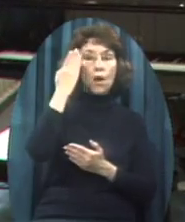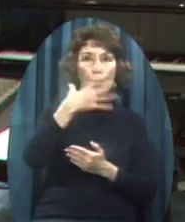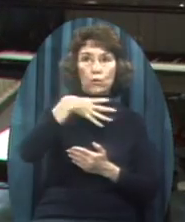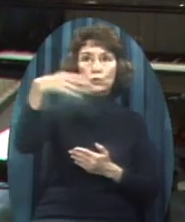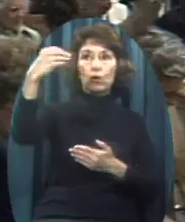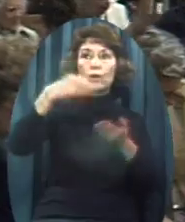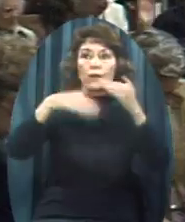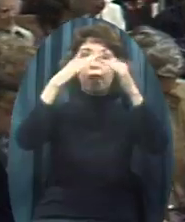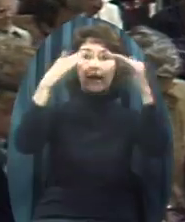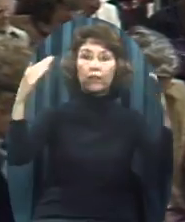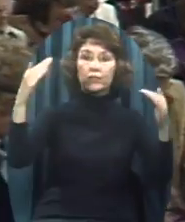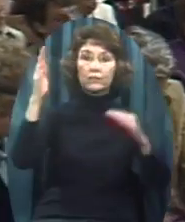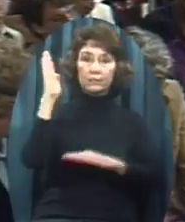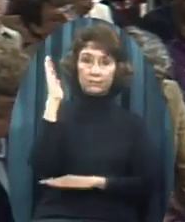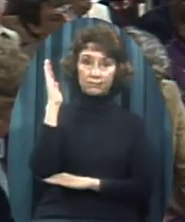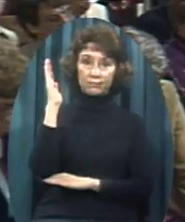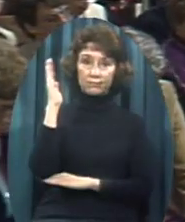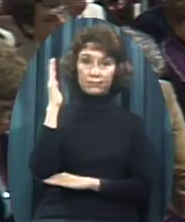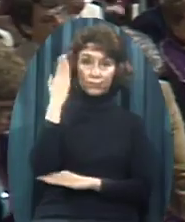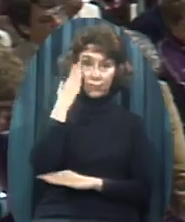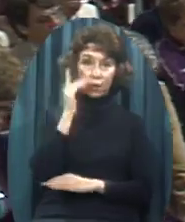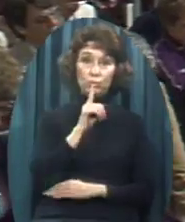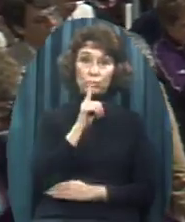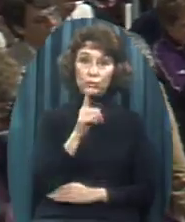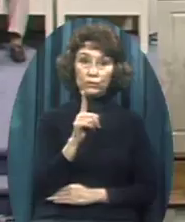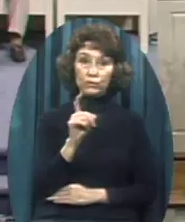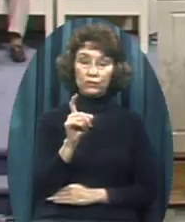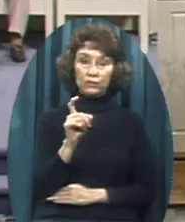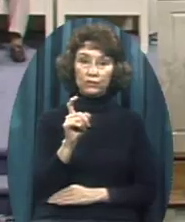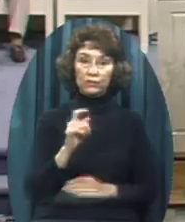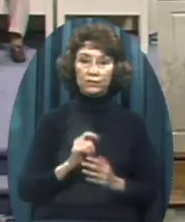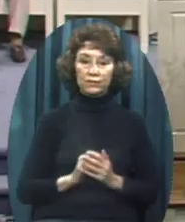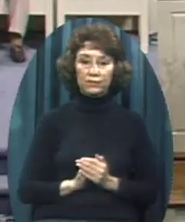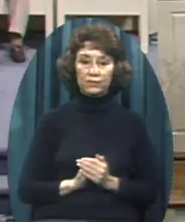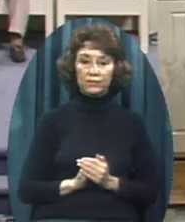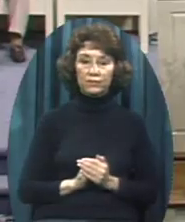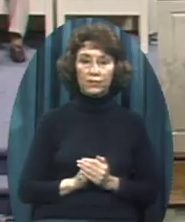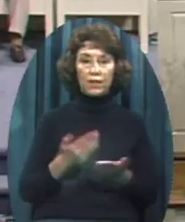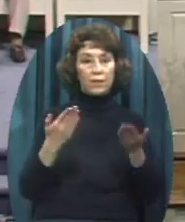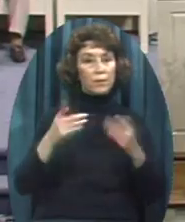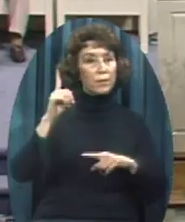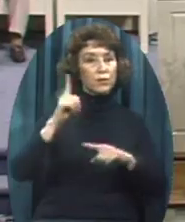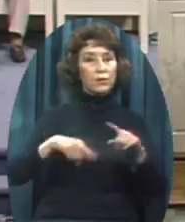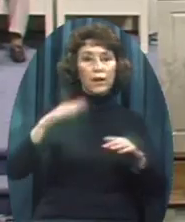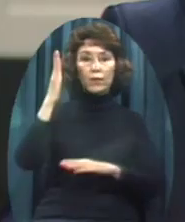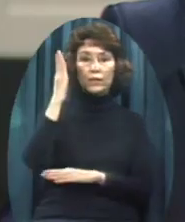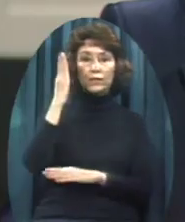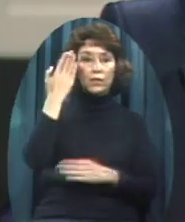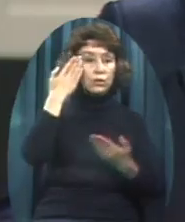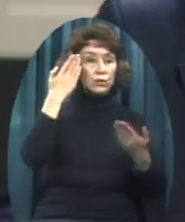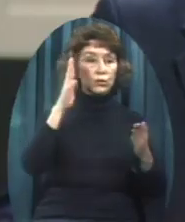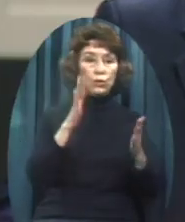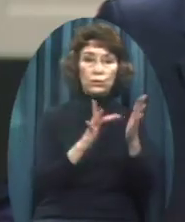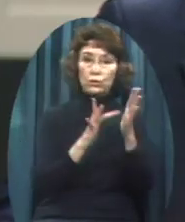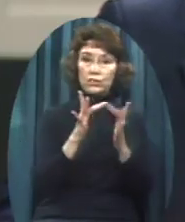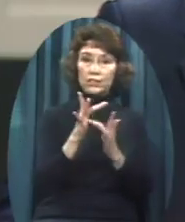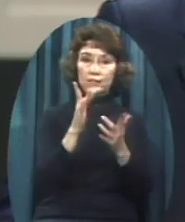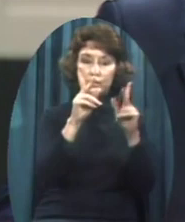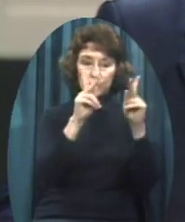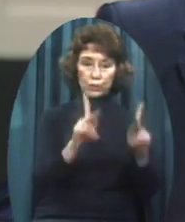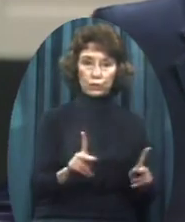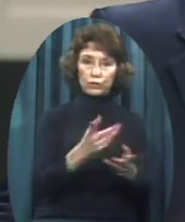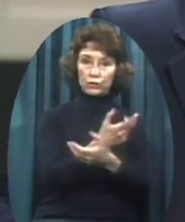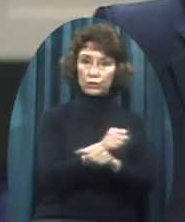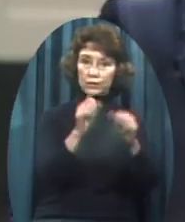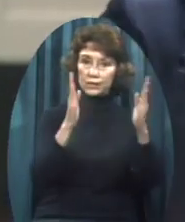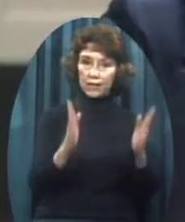God bless you. If you couldn't lift your hand, you don't know Christ, right there in the seat or by the television set, will you